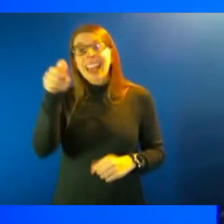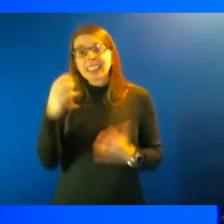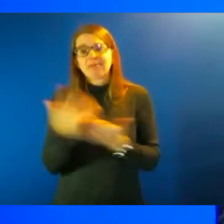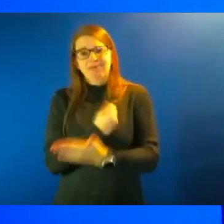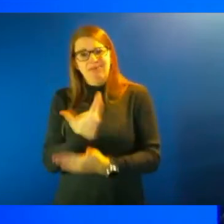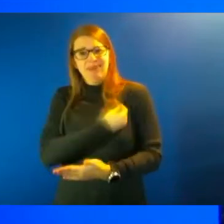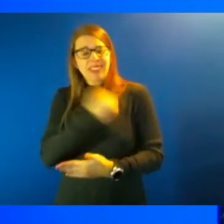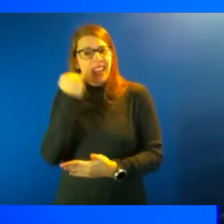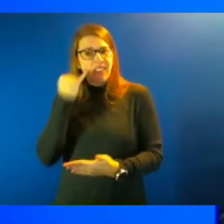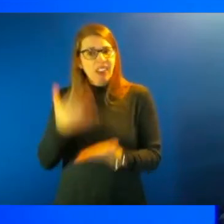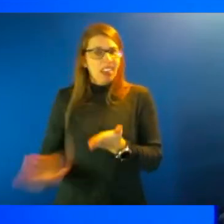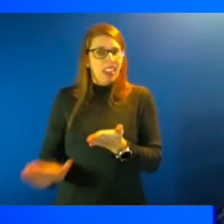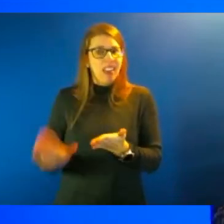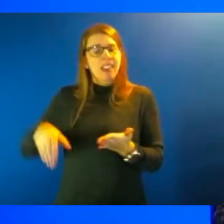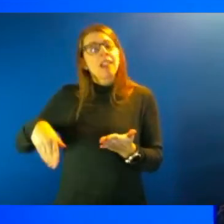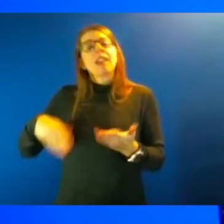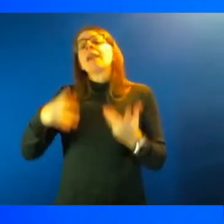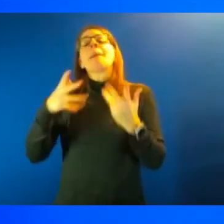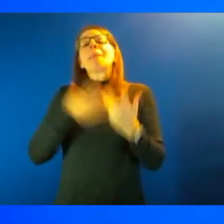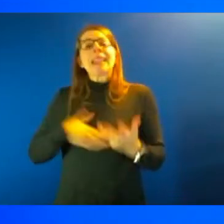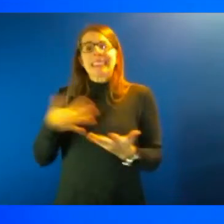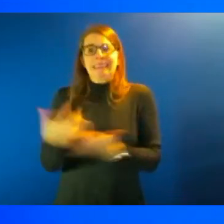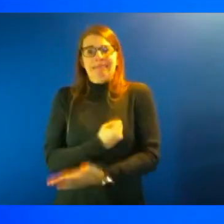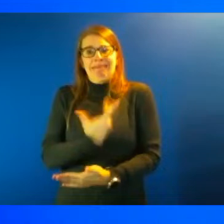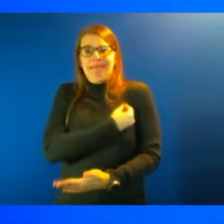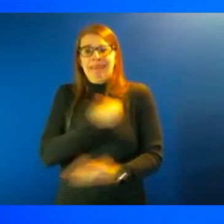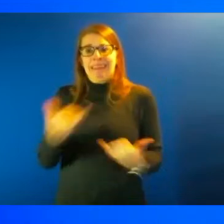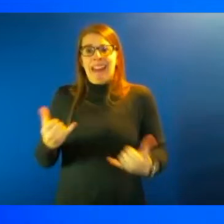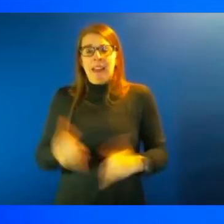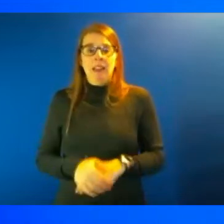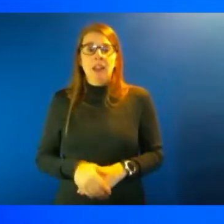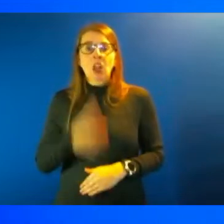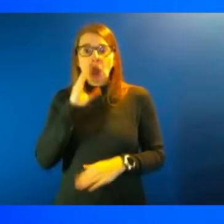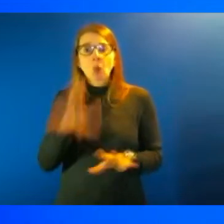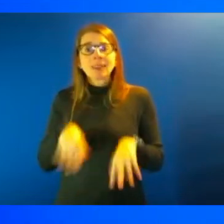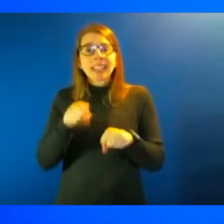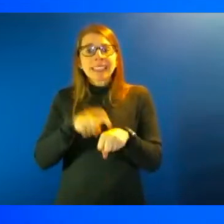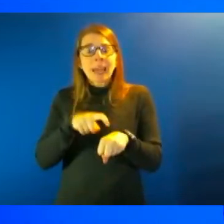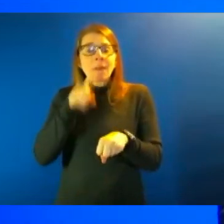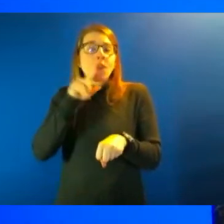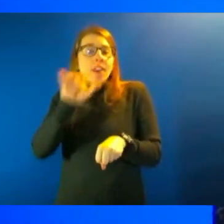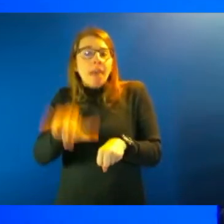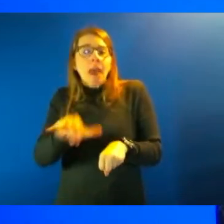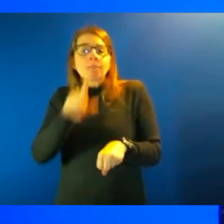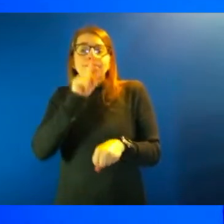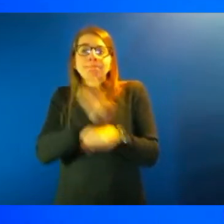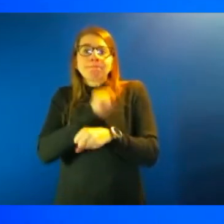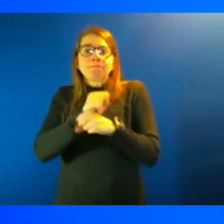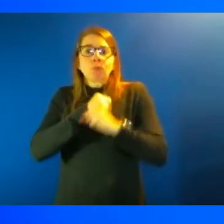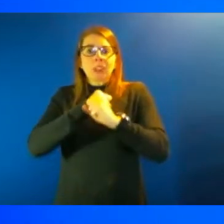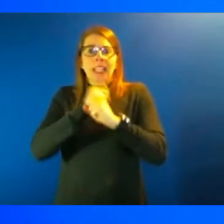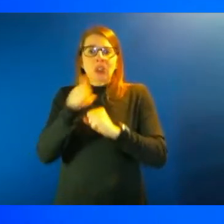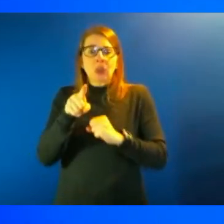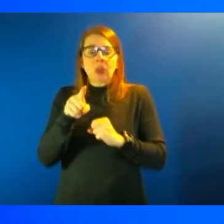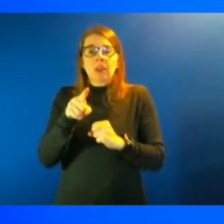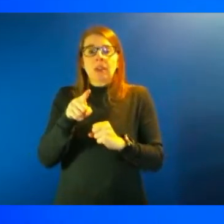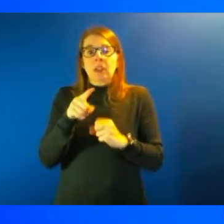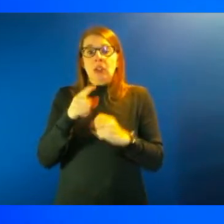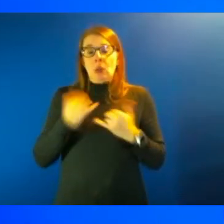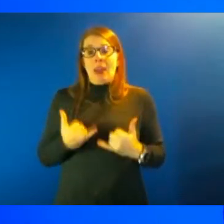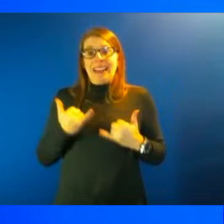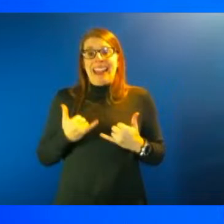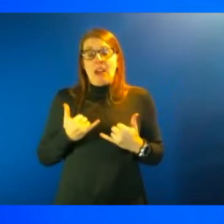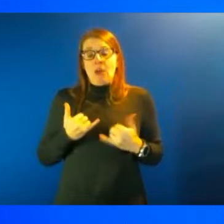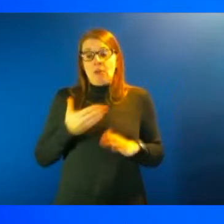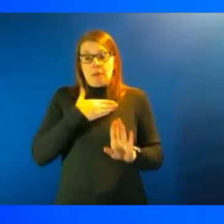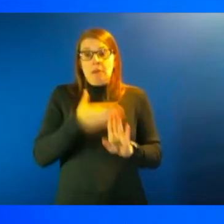not been vaccinated, go do that today. But we know that it's going to take time for that to really protect you. And so in the meantime, we really want you to be wearing a mask and